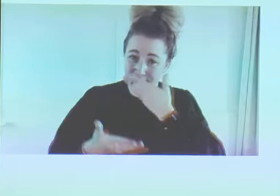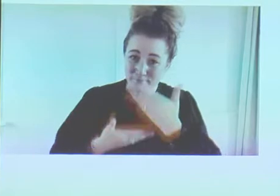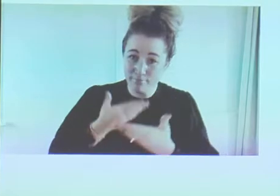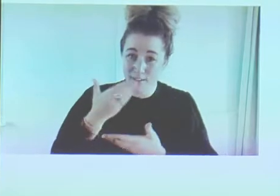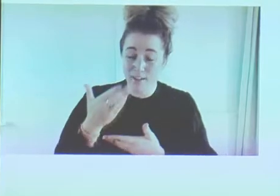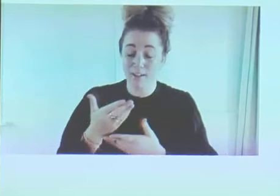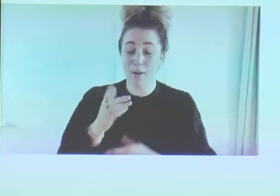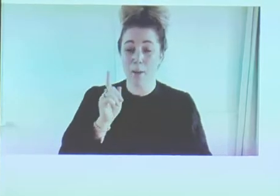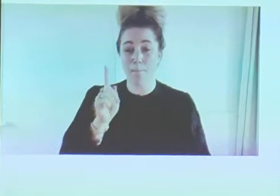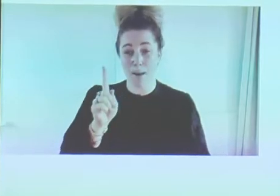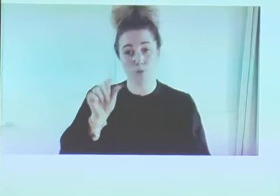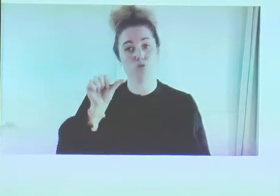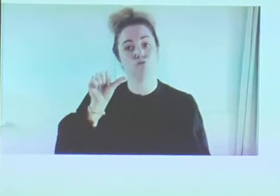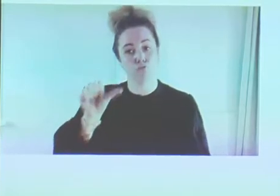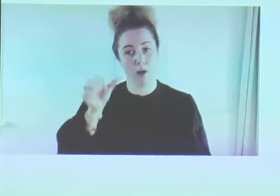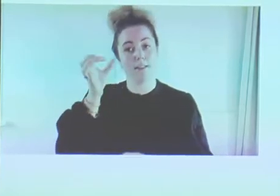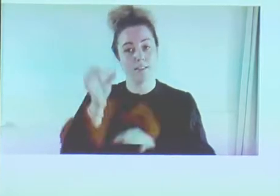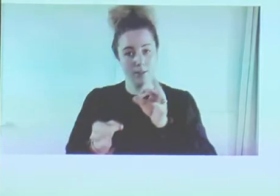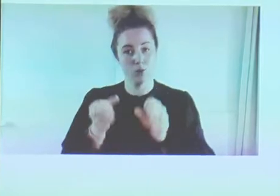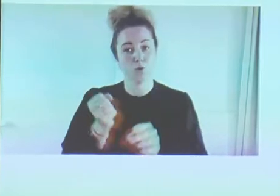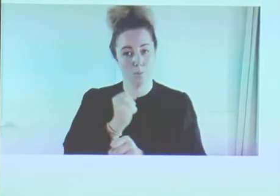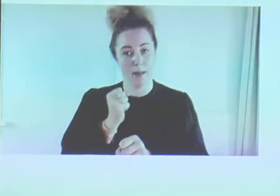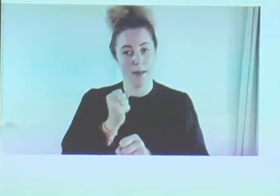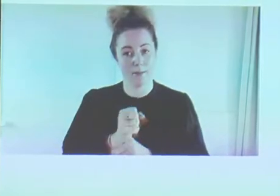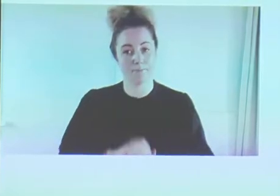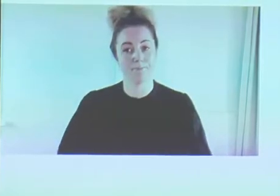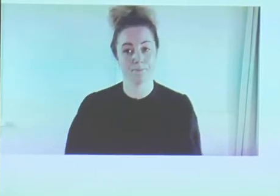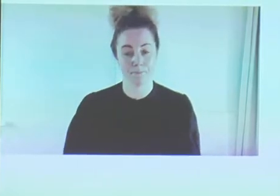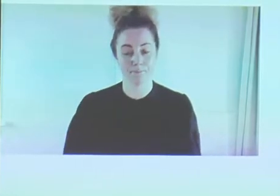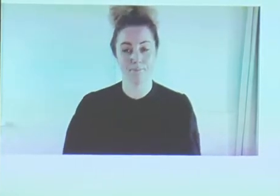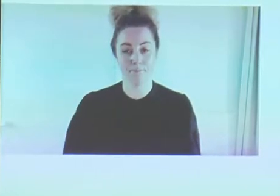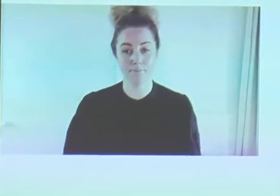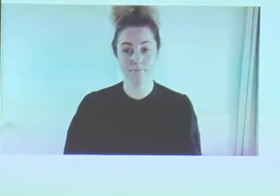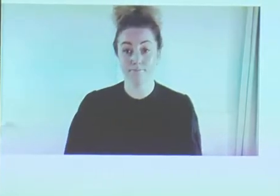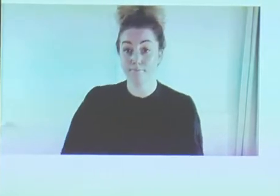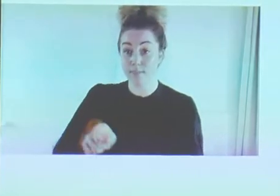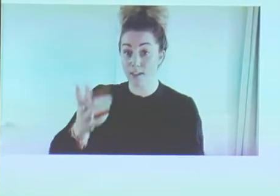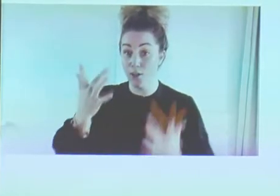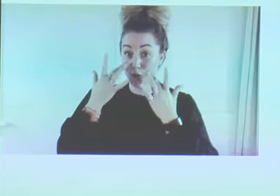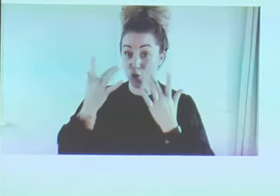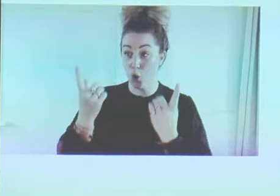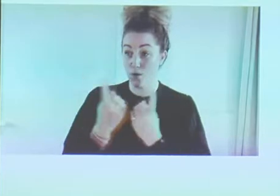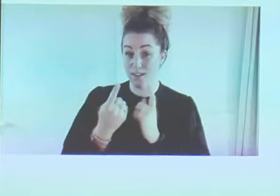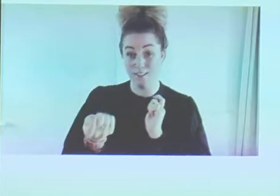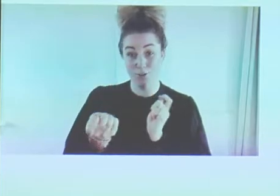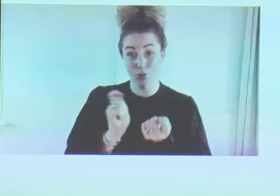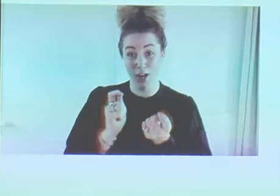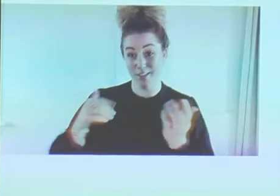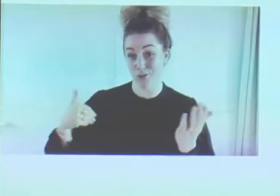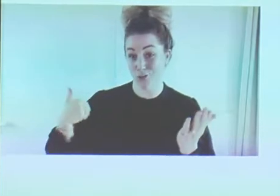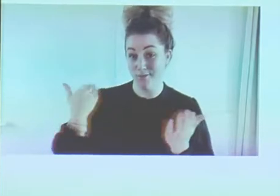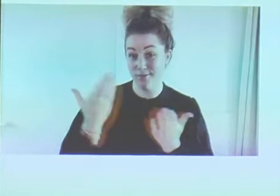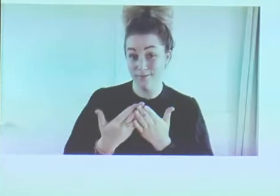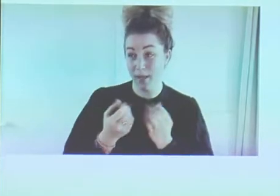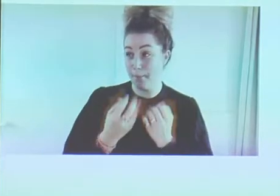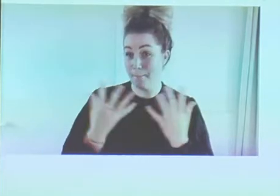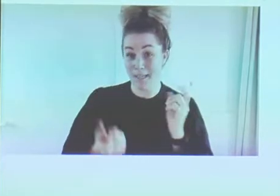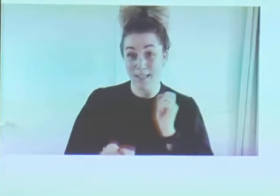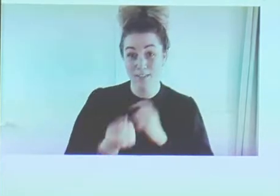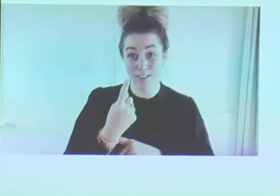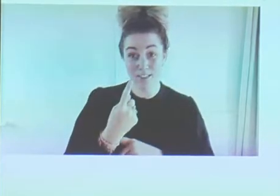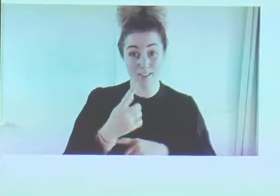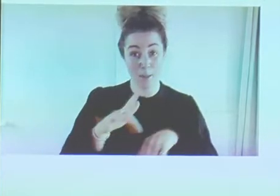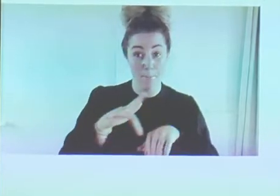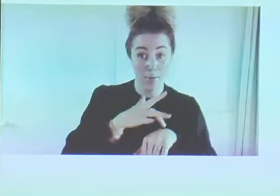undeniably the right decision that was a sign of things to come with many events performances